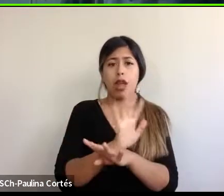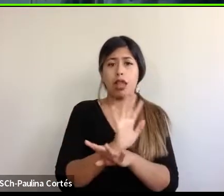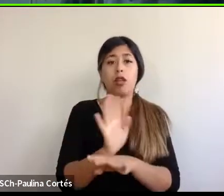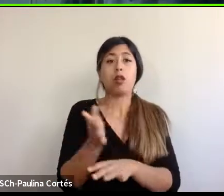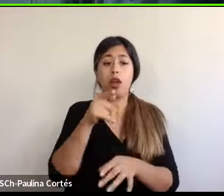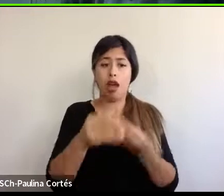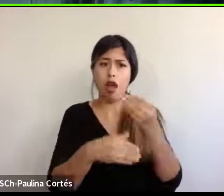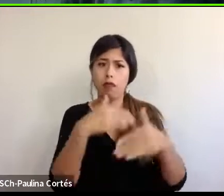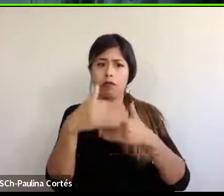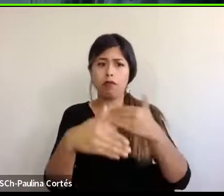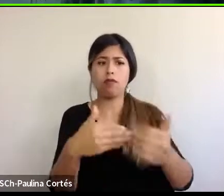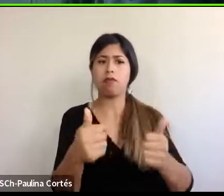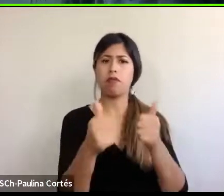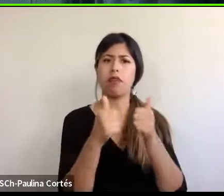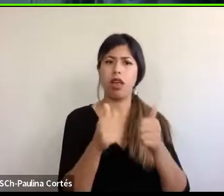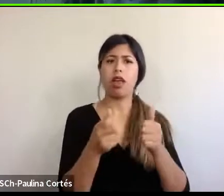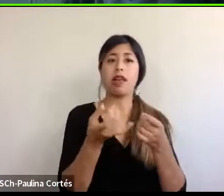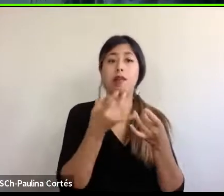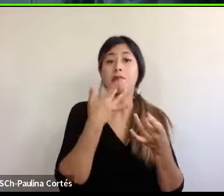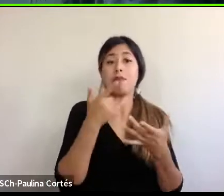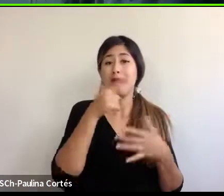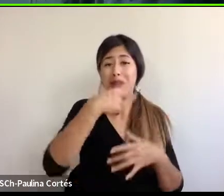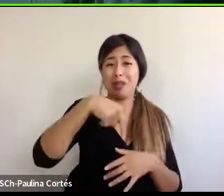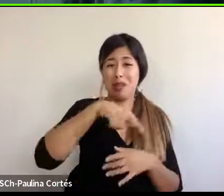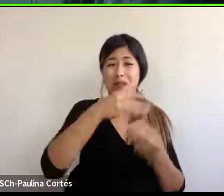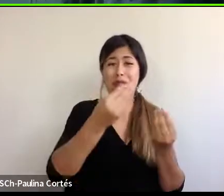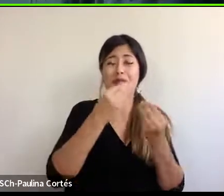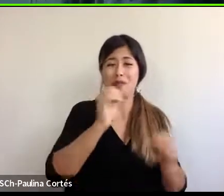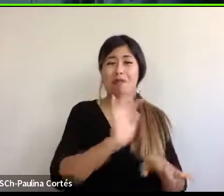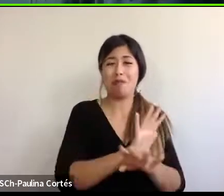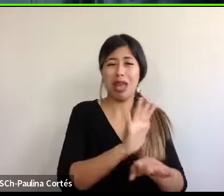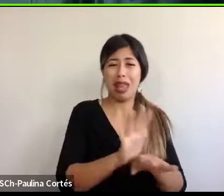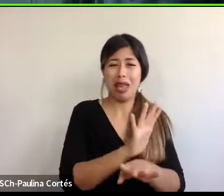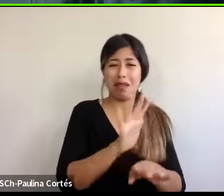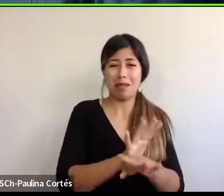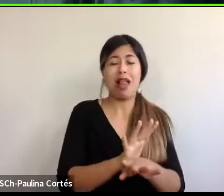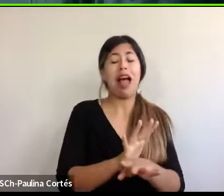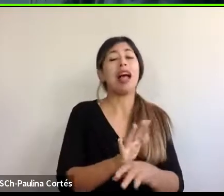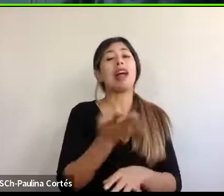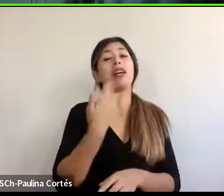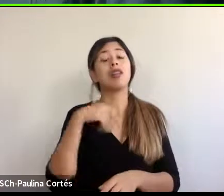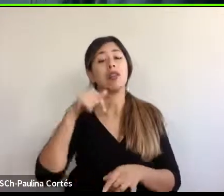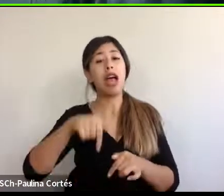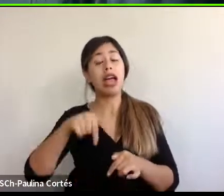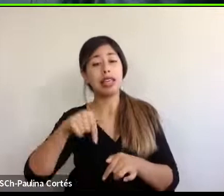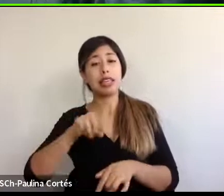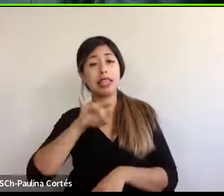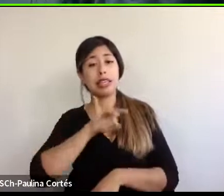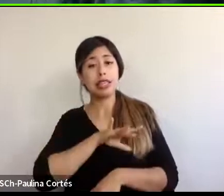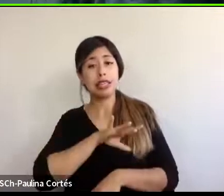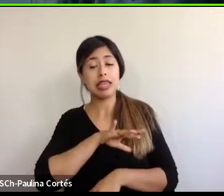films. I think the standard of cinema in Latin America is really, really good. Something to be really proud